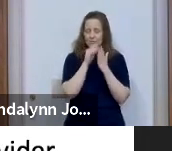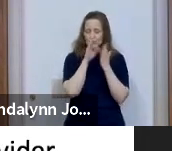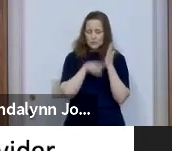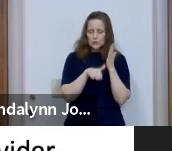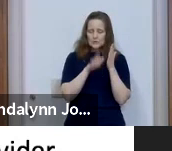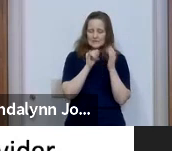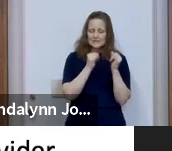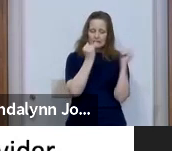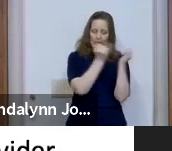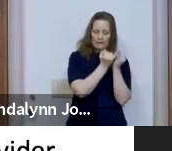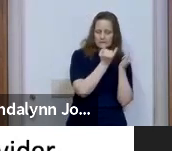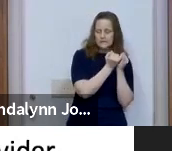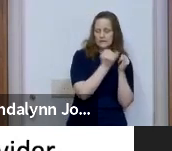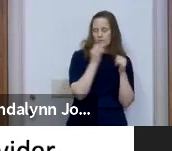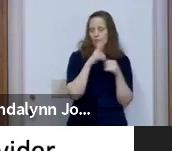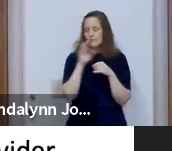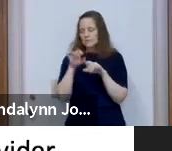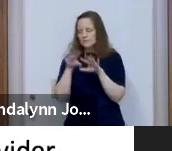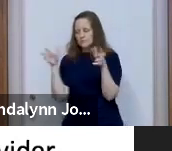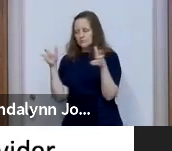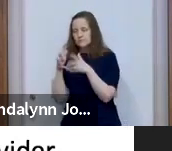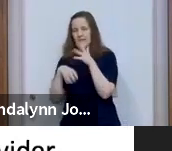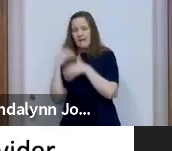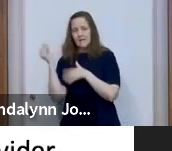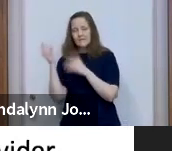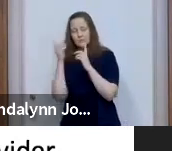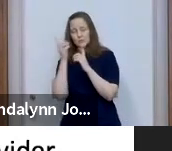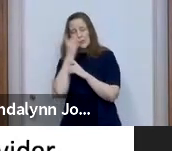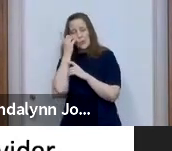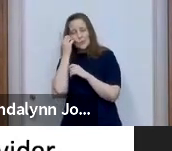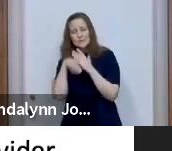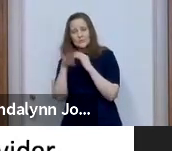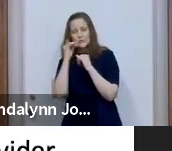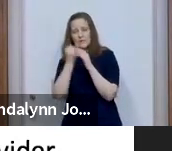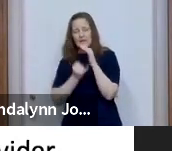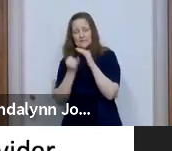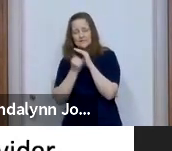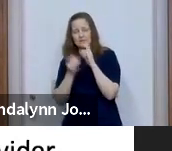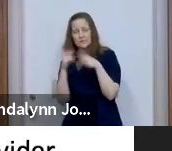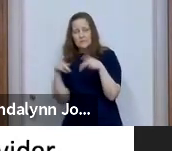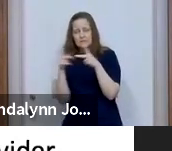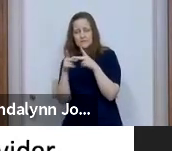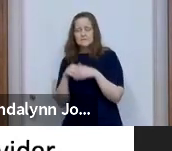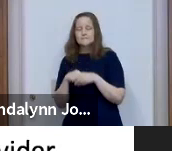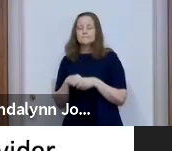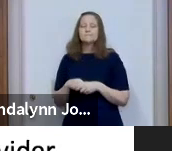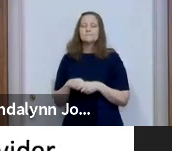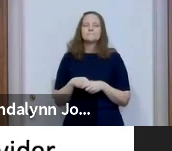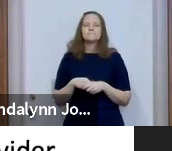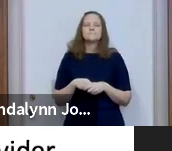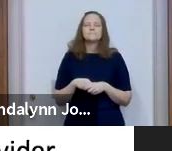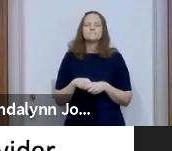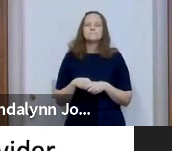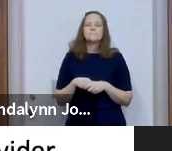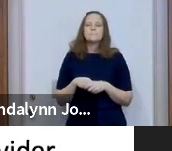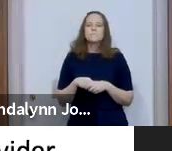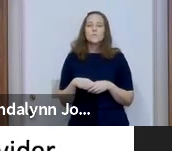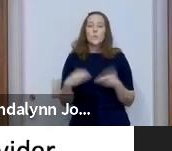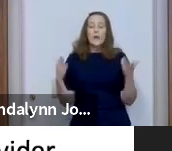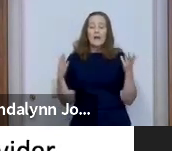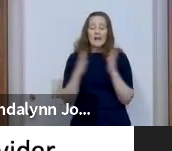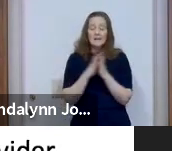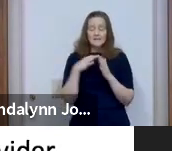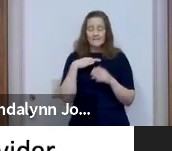to isolate, students who may need to move out of dorms and into isolation spaces, et cetera. We are asking that faculty and